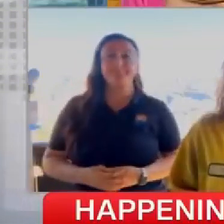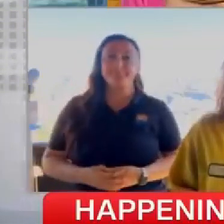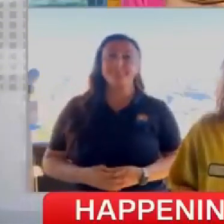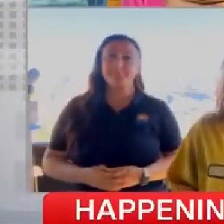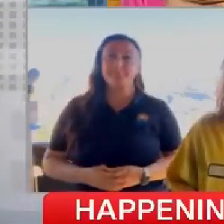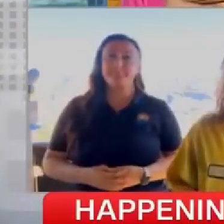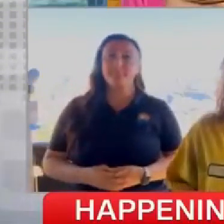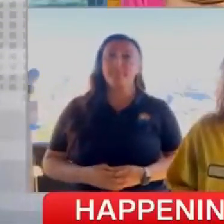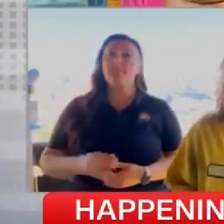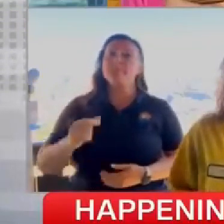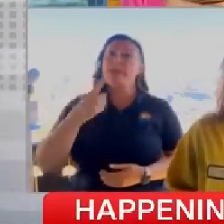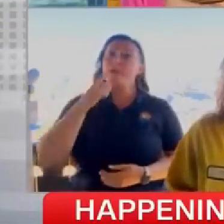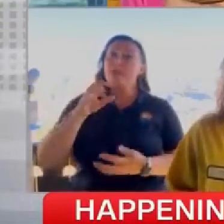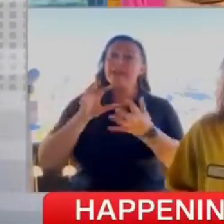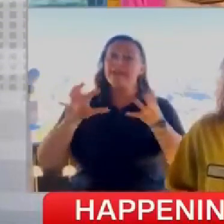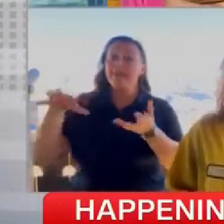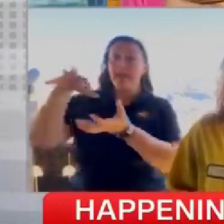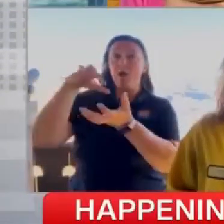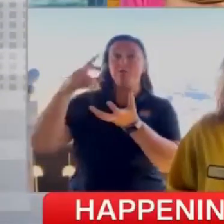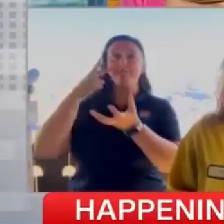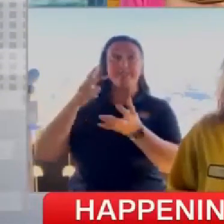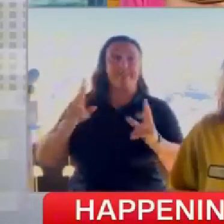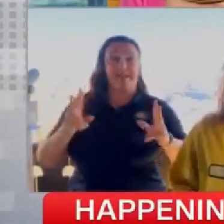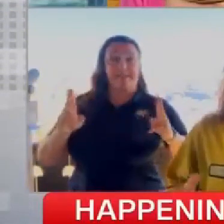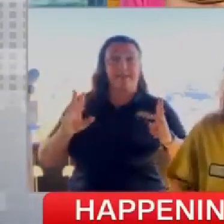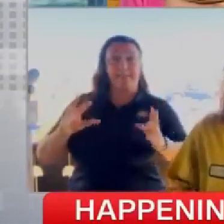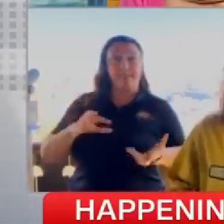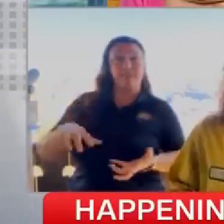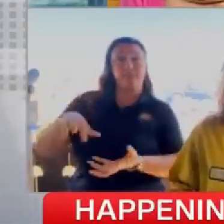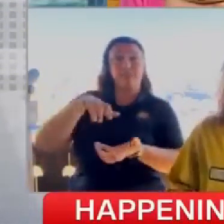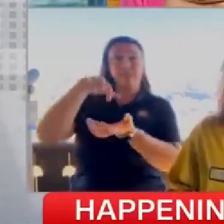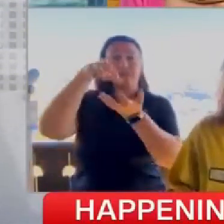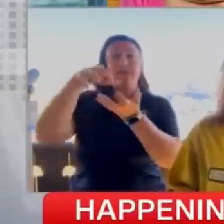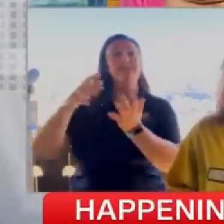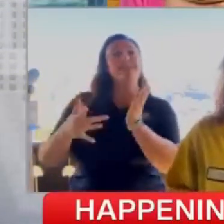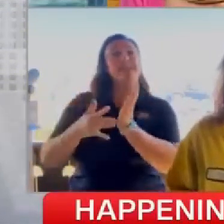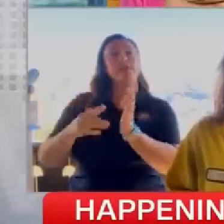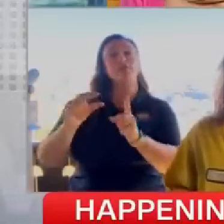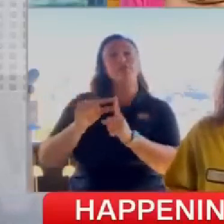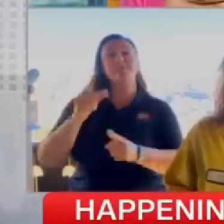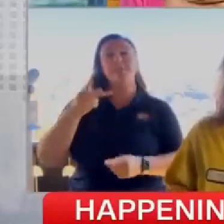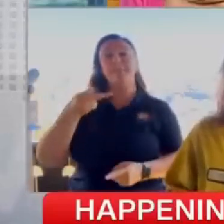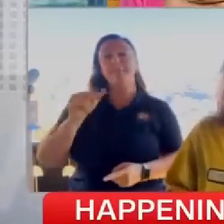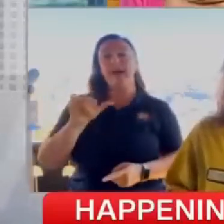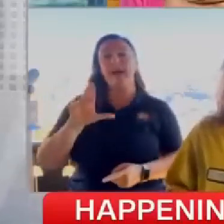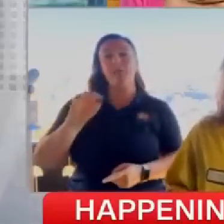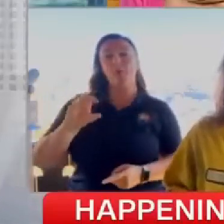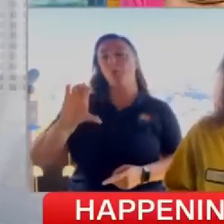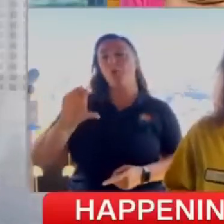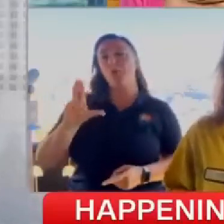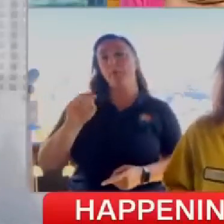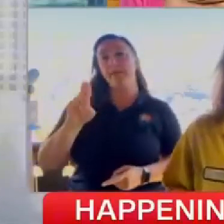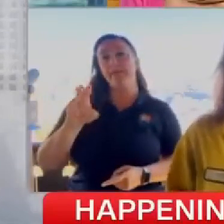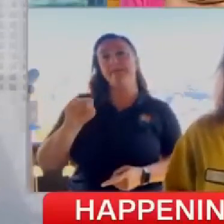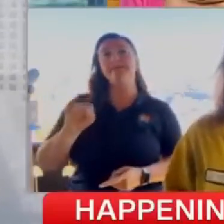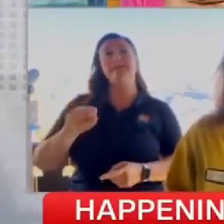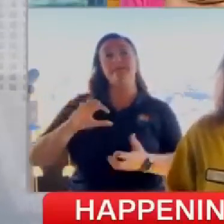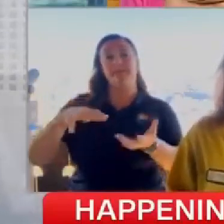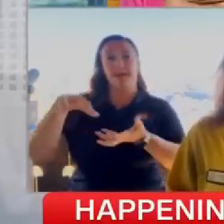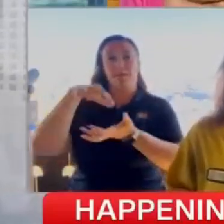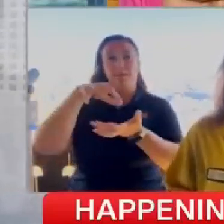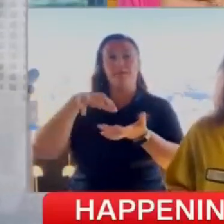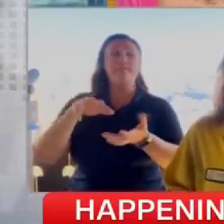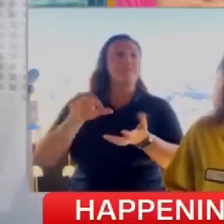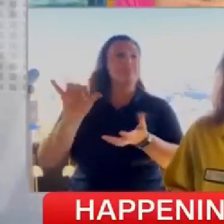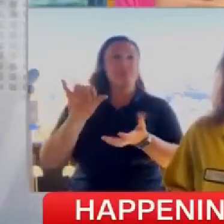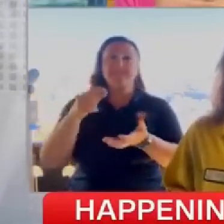Yeah, so that red cloud that you see on that clip, that the technical term is a pyrocumulus cloud, and that's just as you said, it